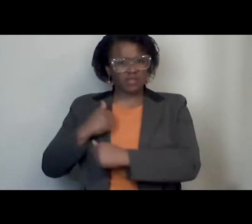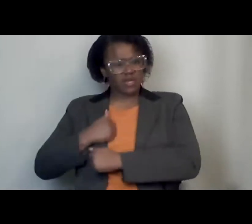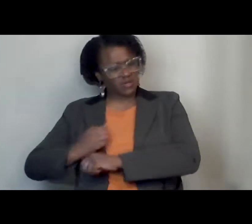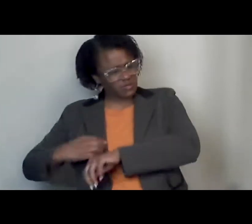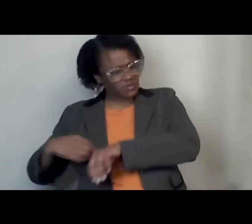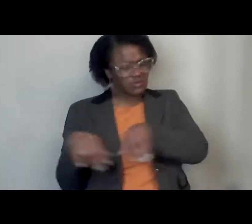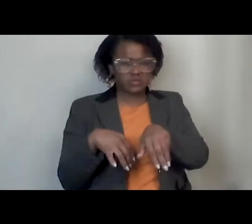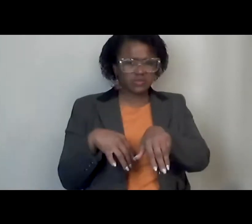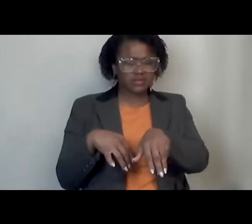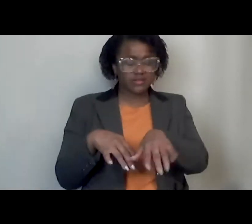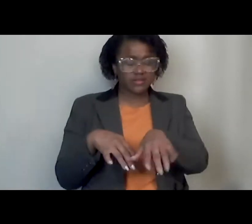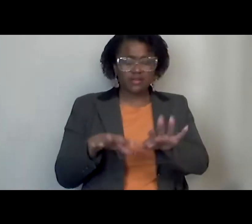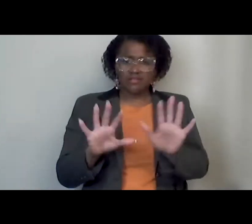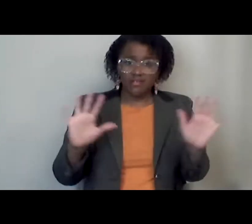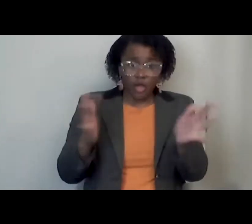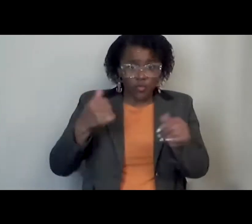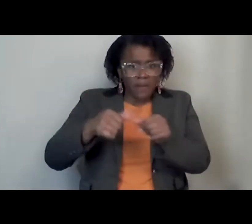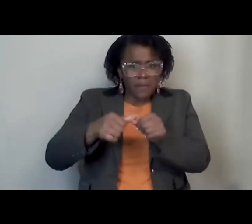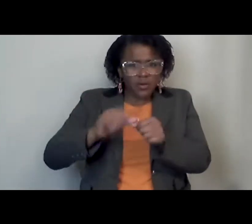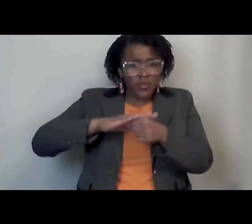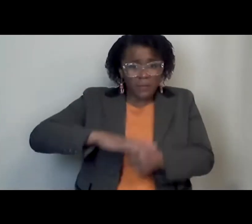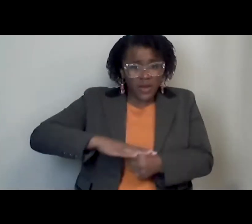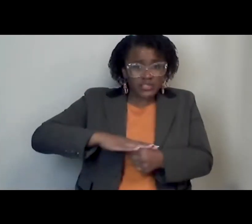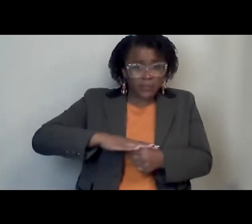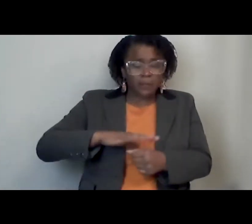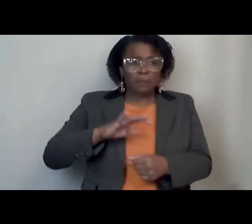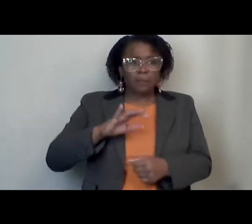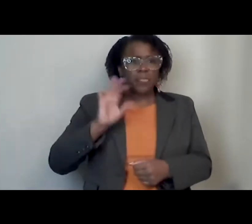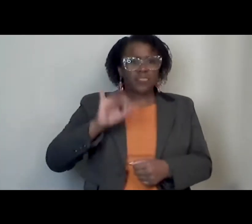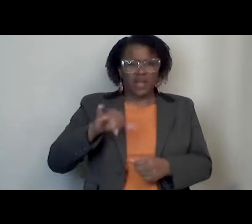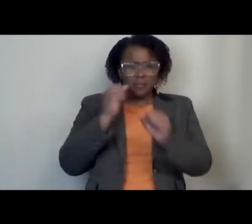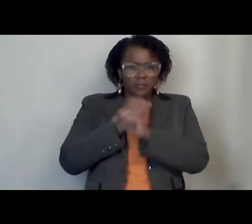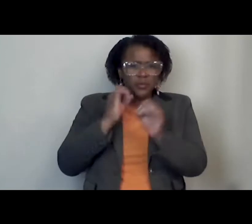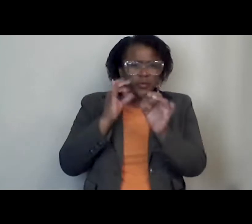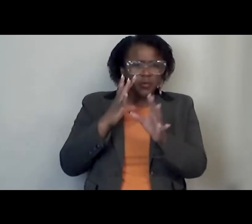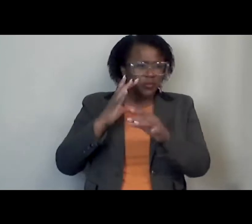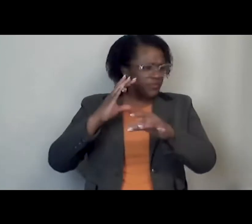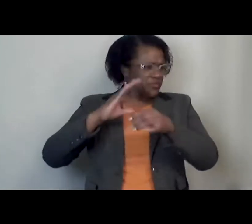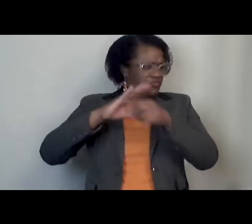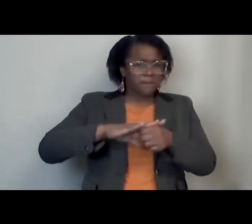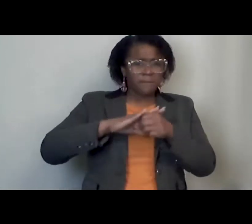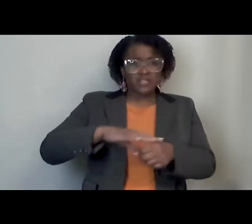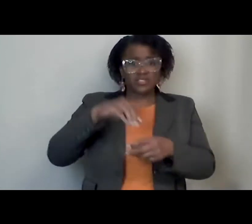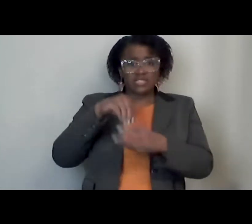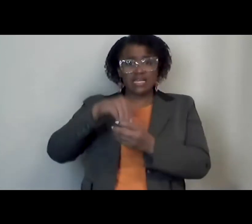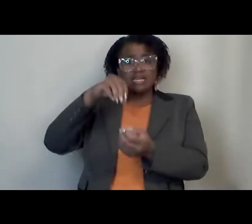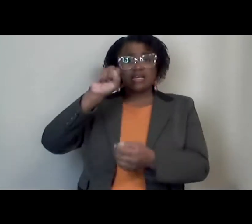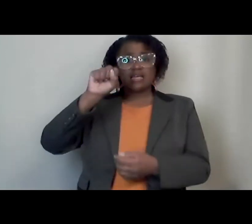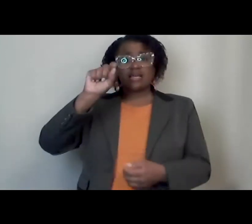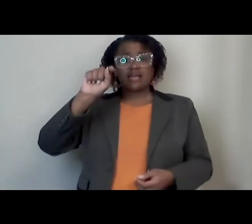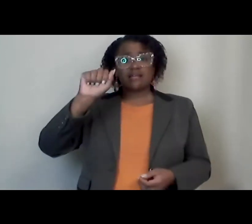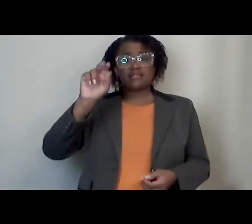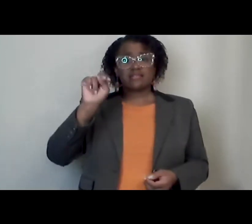is the brutal repression that the water protectors in Standing Rock faced with